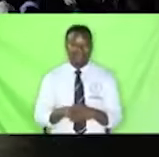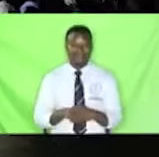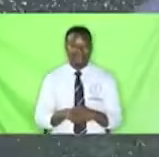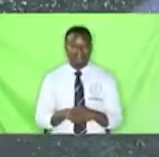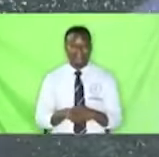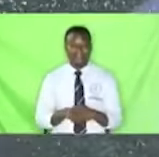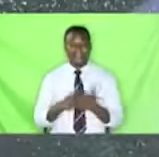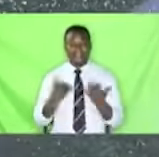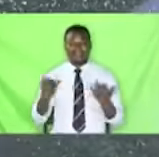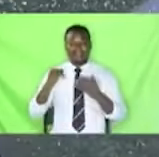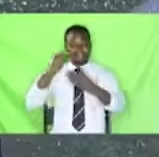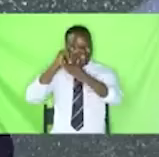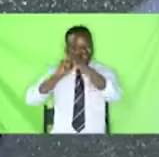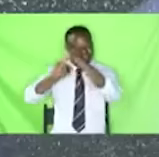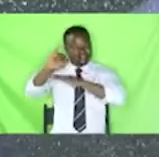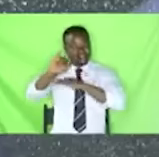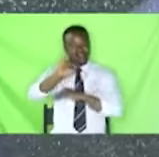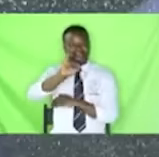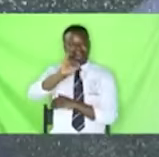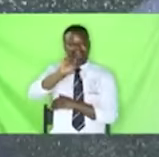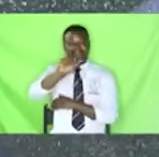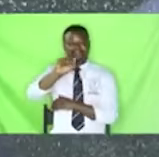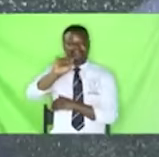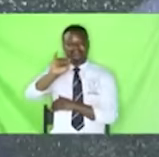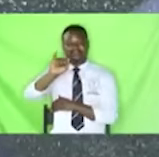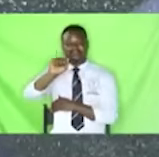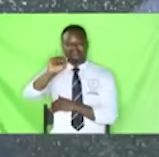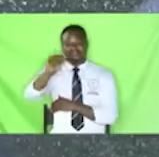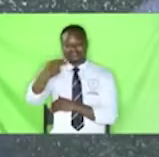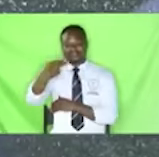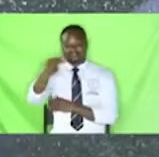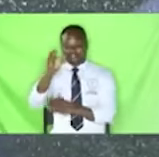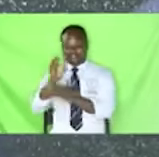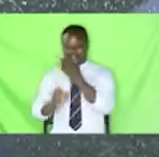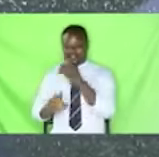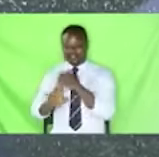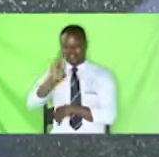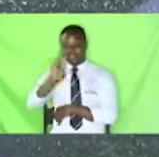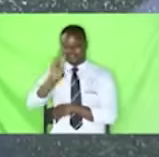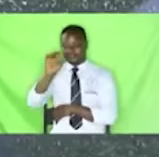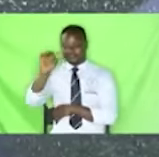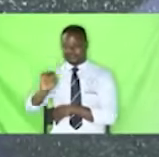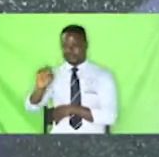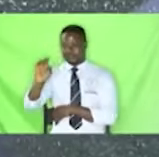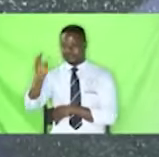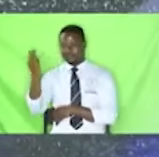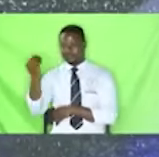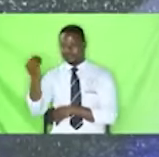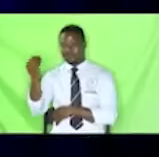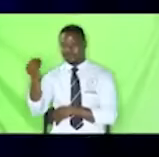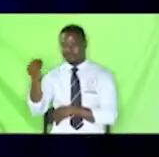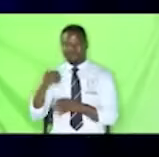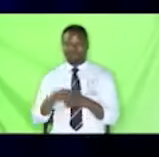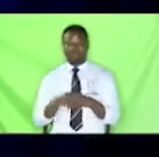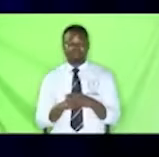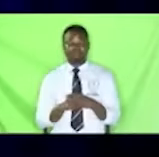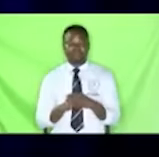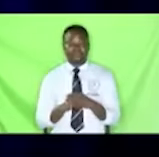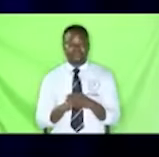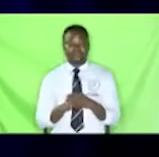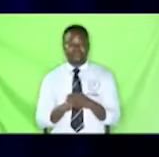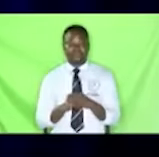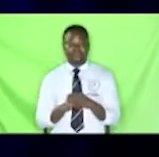Isaiah chapter 7, verse 14. Isaiah 7, verse 14.